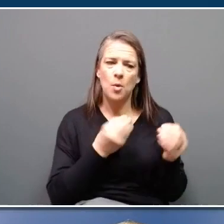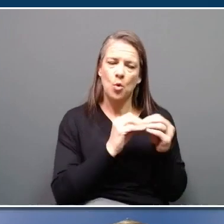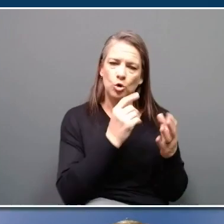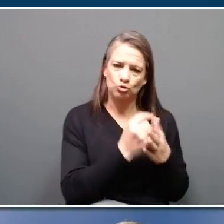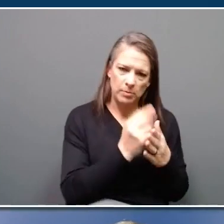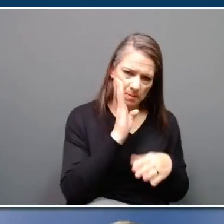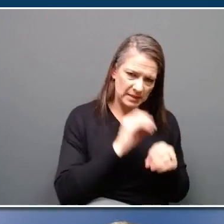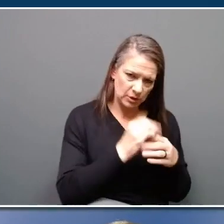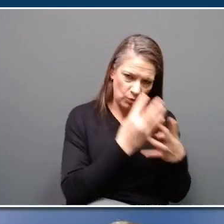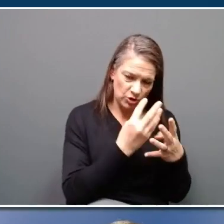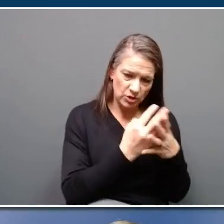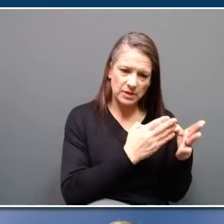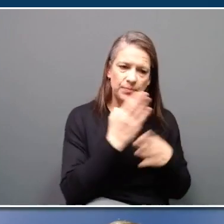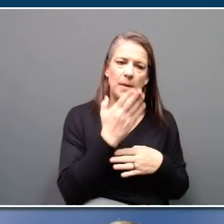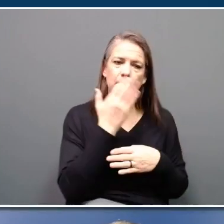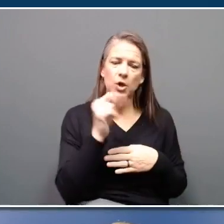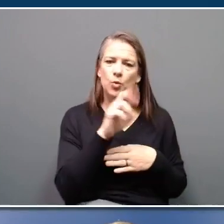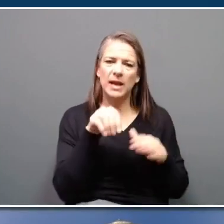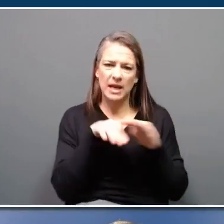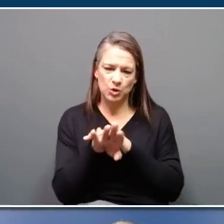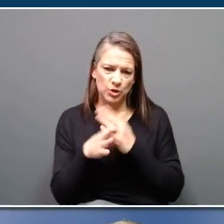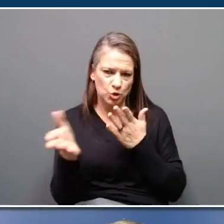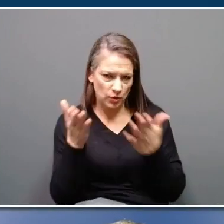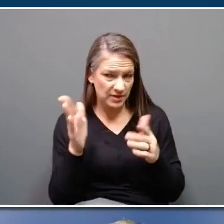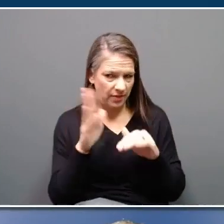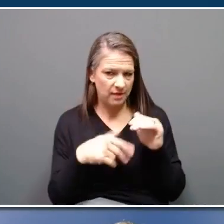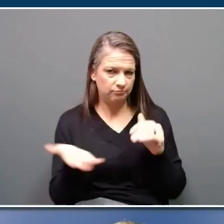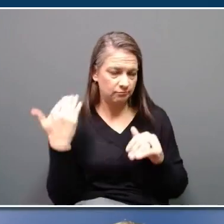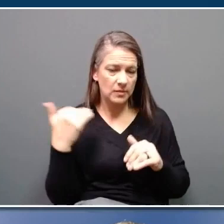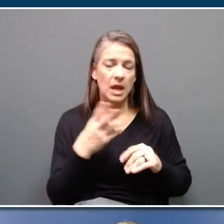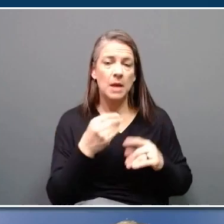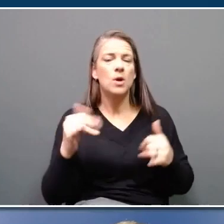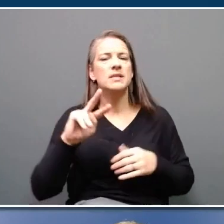corrections, better reentry services than we've had in a long time, and more second chance